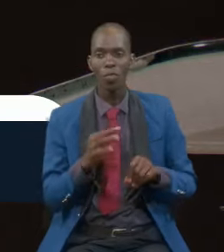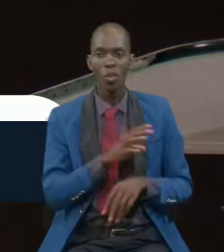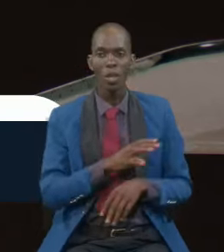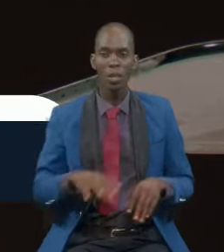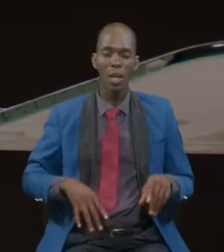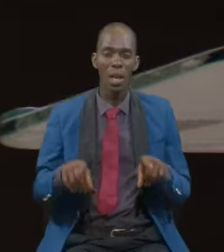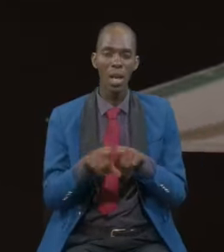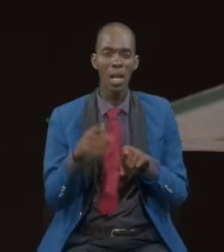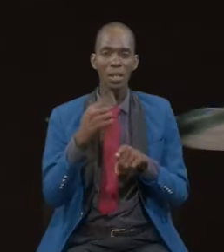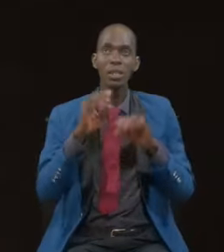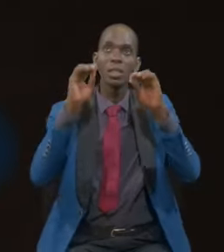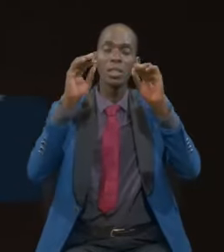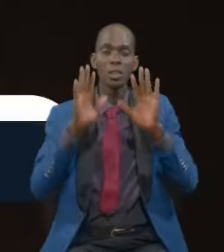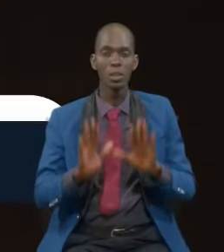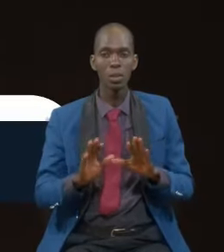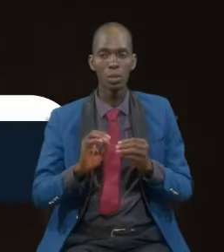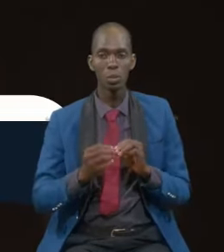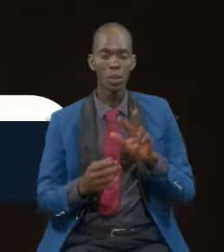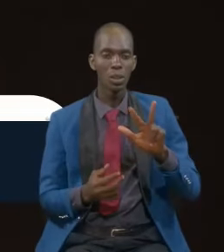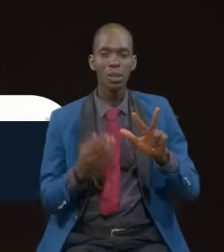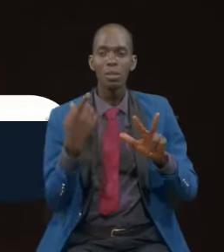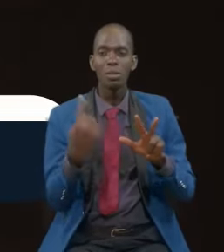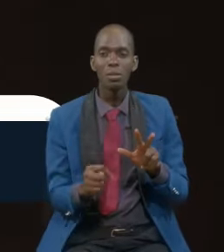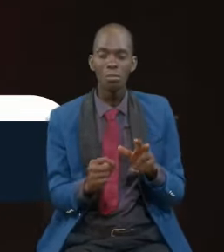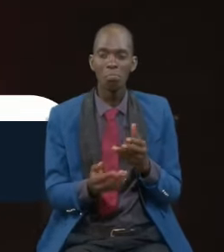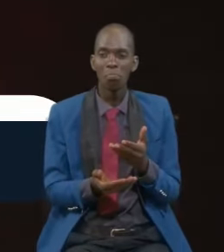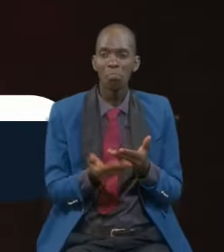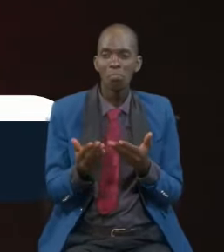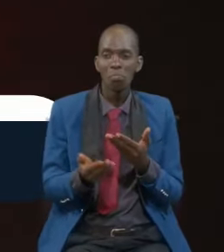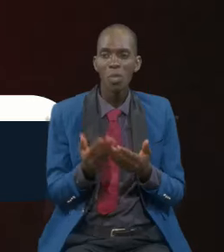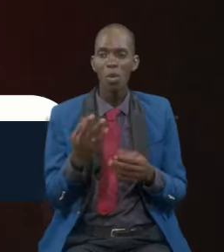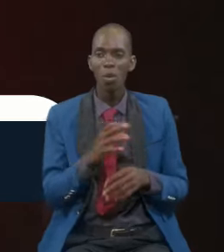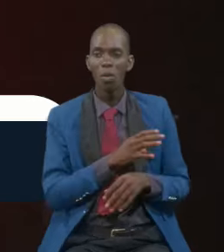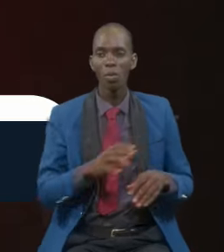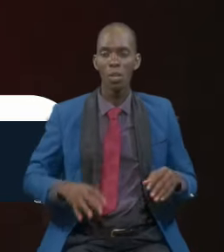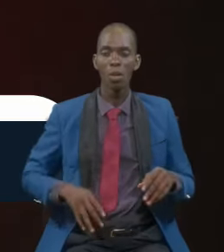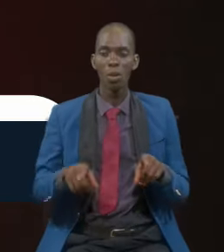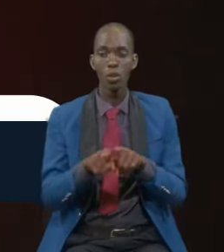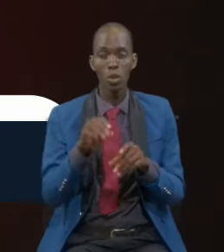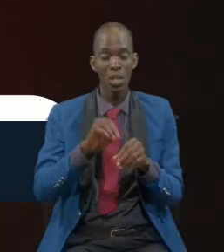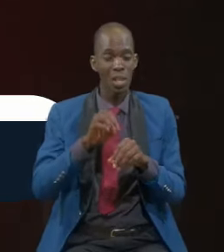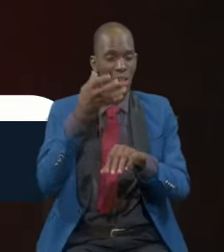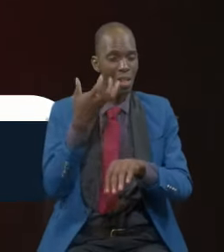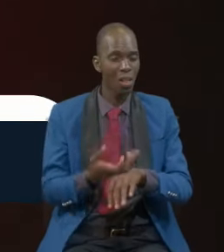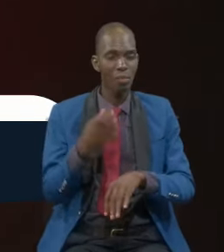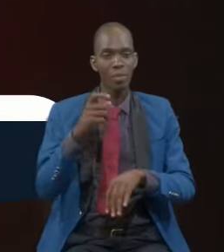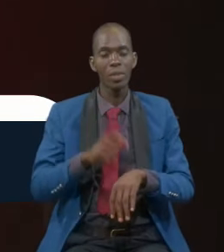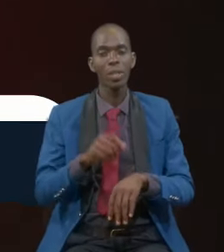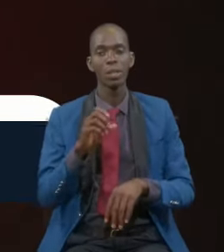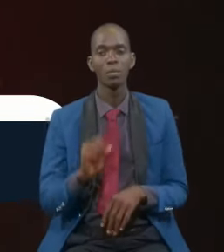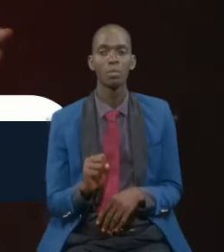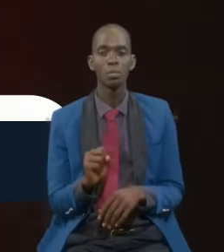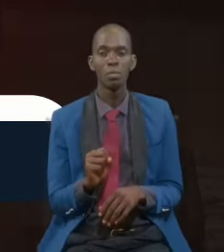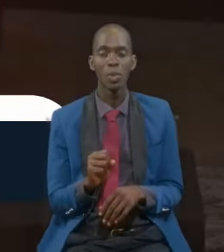the inflexibility of Christ, even in tough